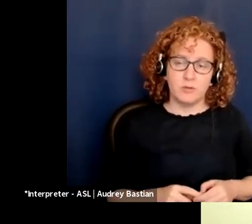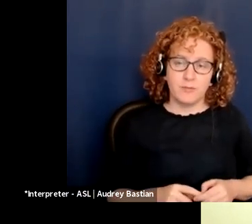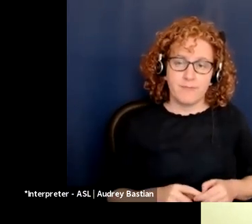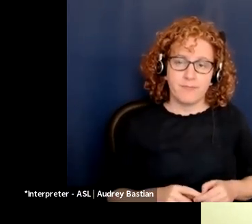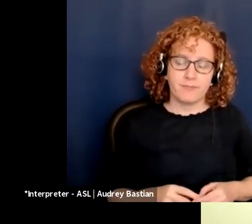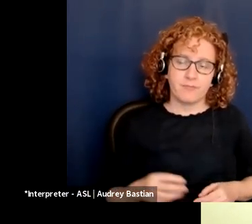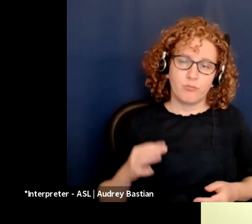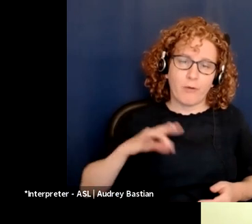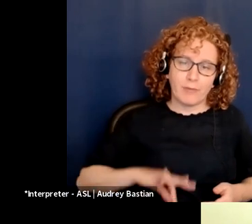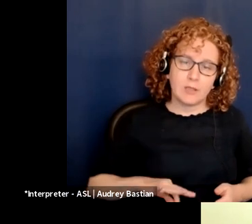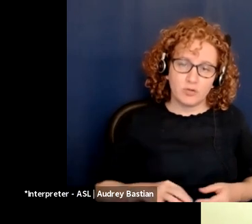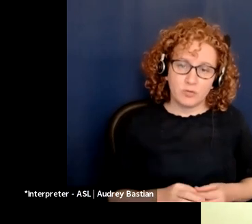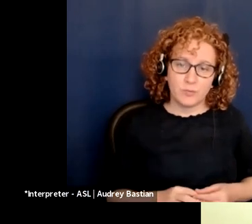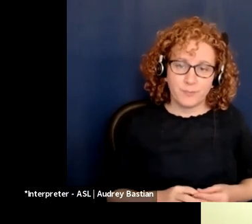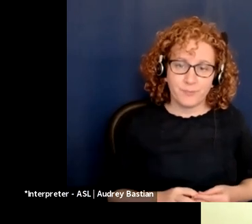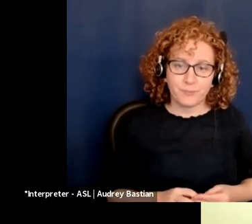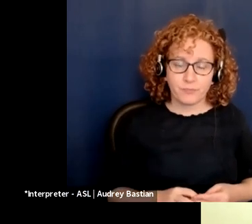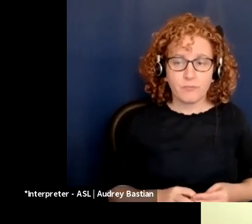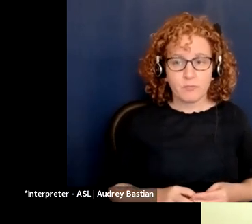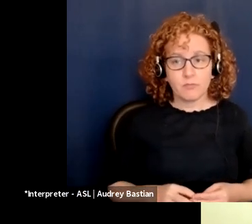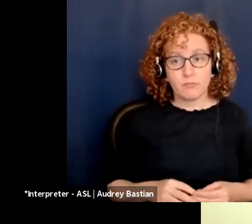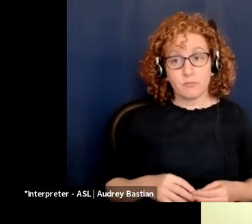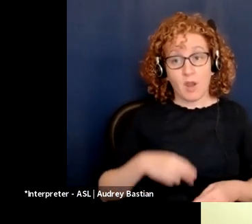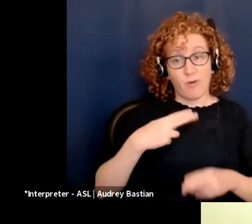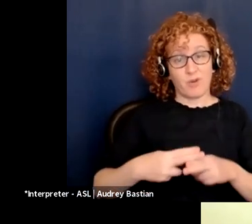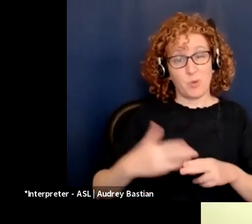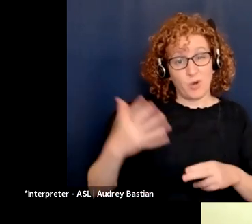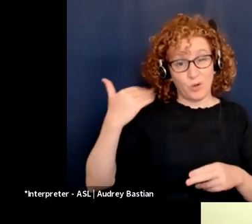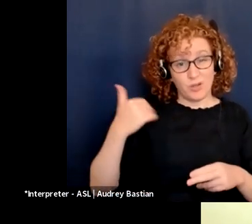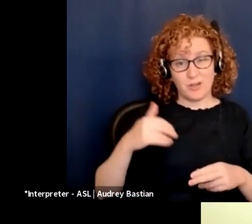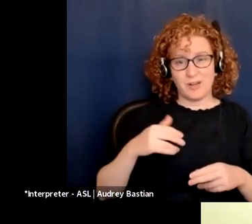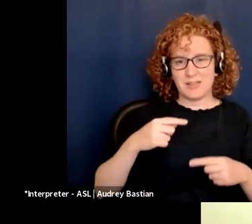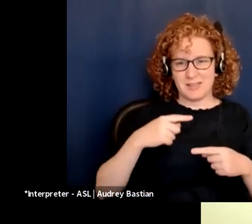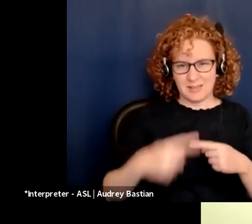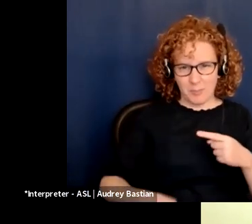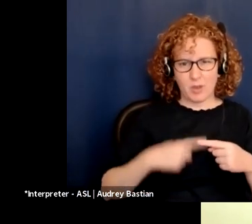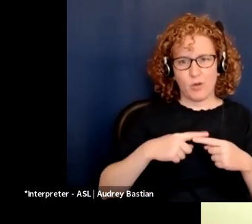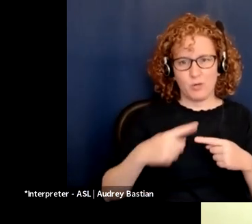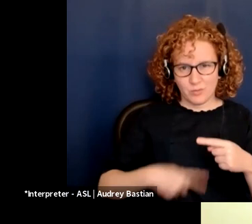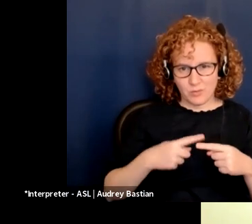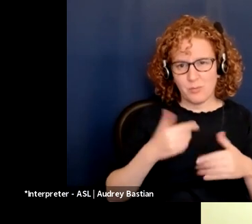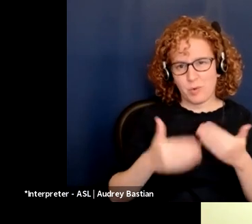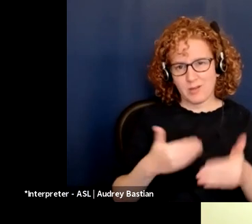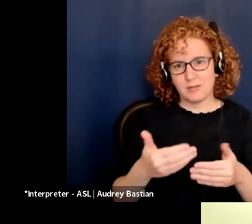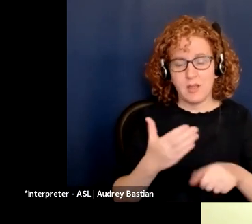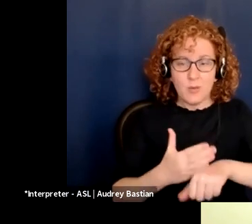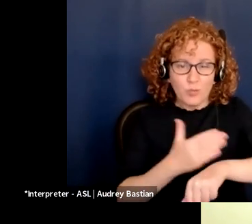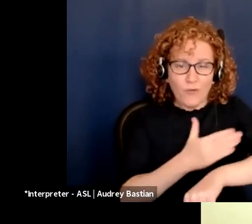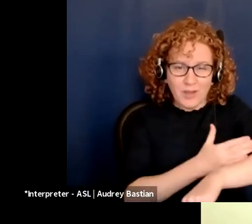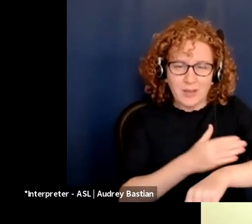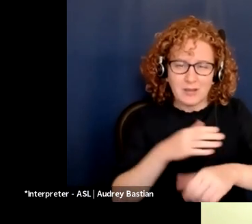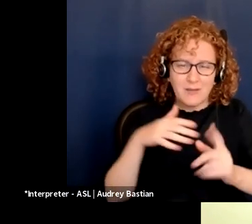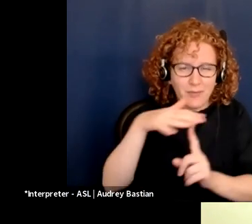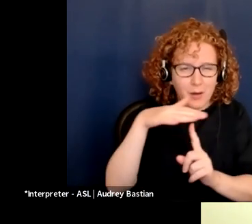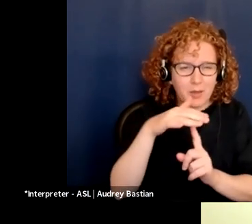And just, yeah, it's, I referred to it earlier as a cyclical process, improving the environment by